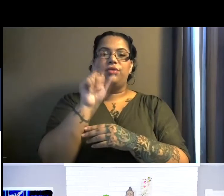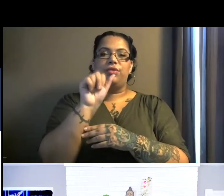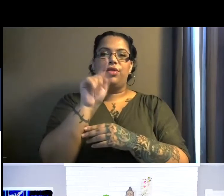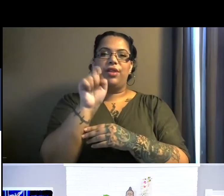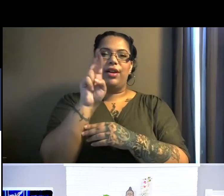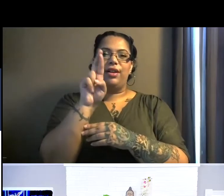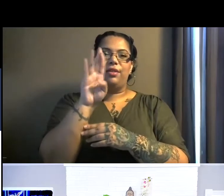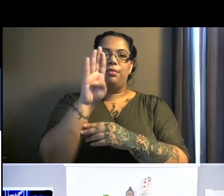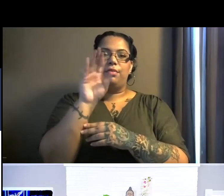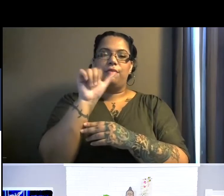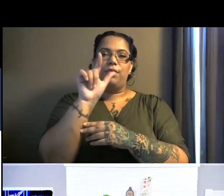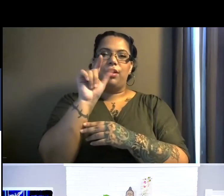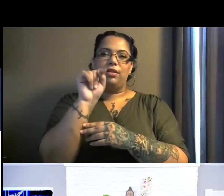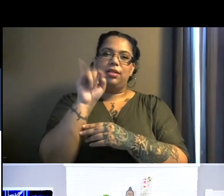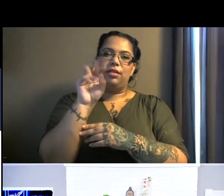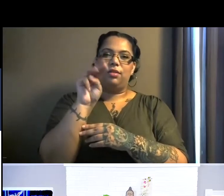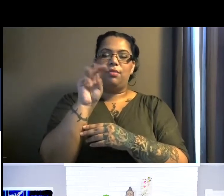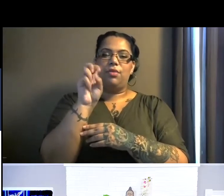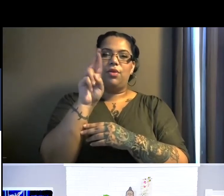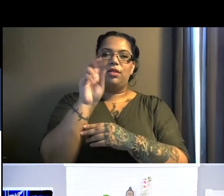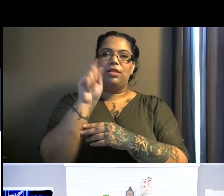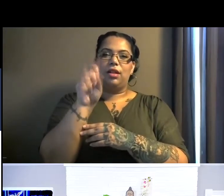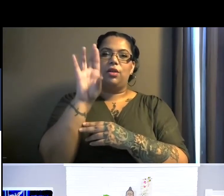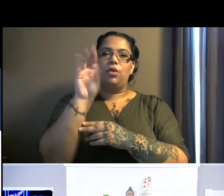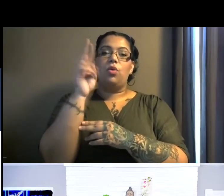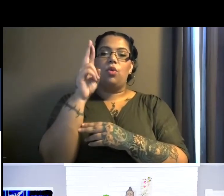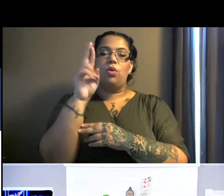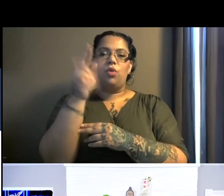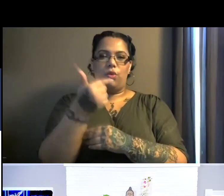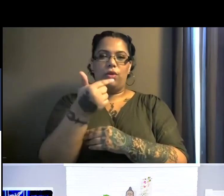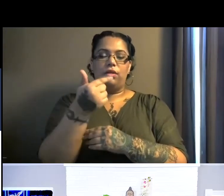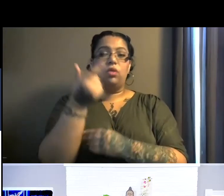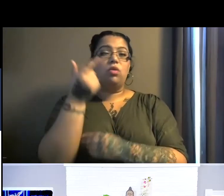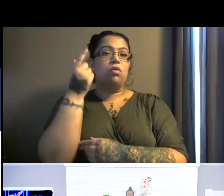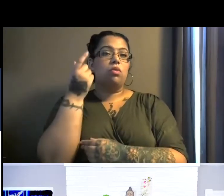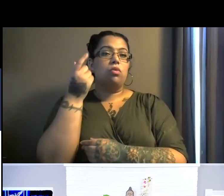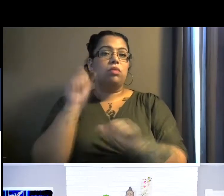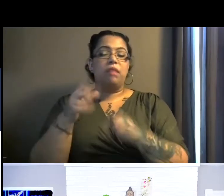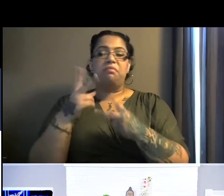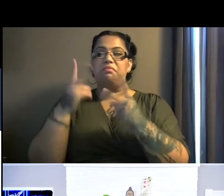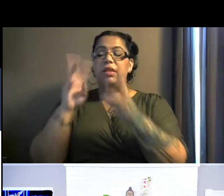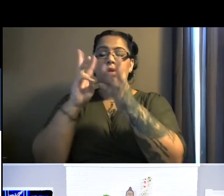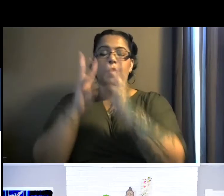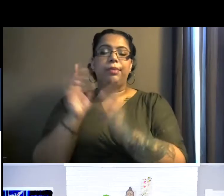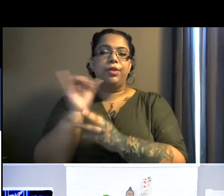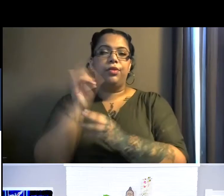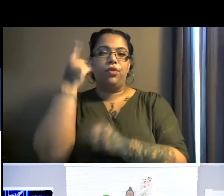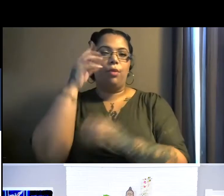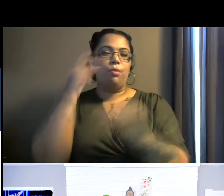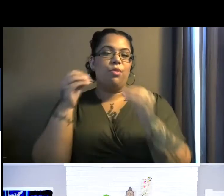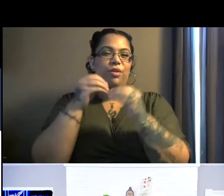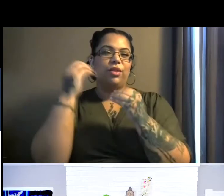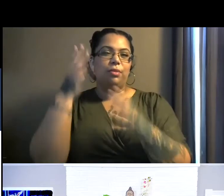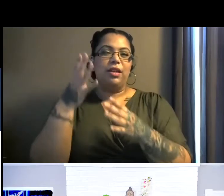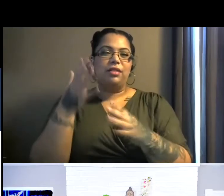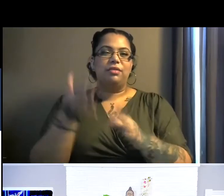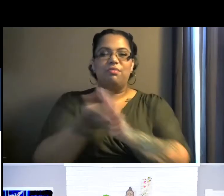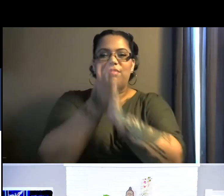info@cslgreaterbaltimore.org, or visit the website for more information on becoming a member of